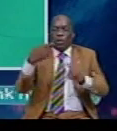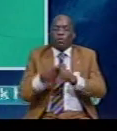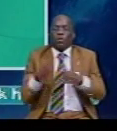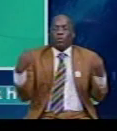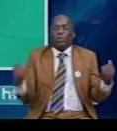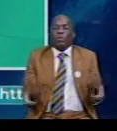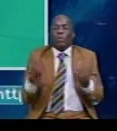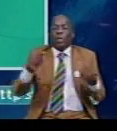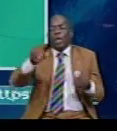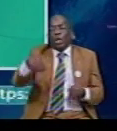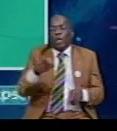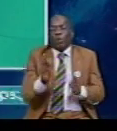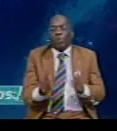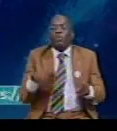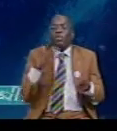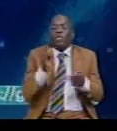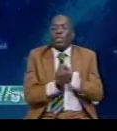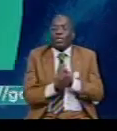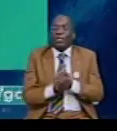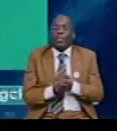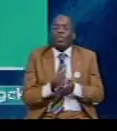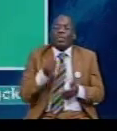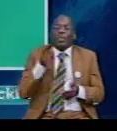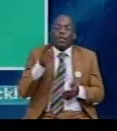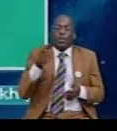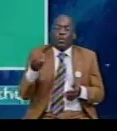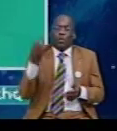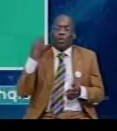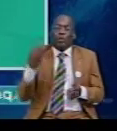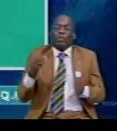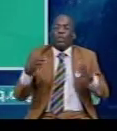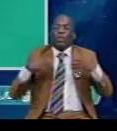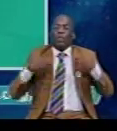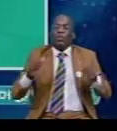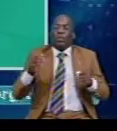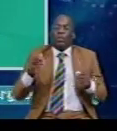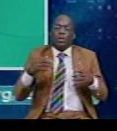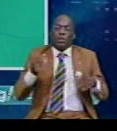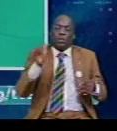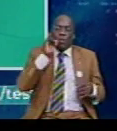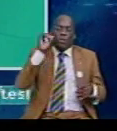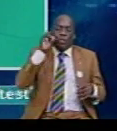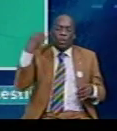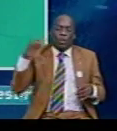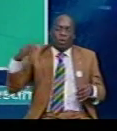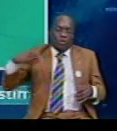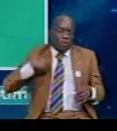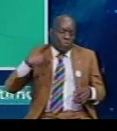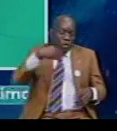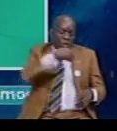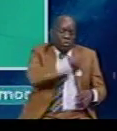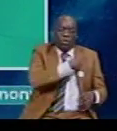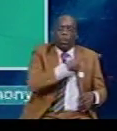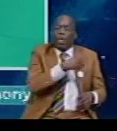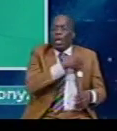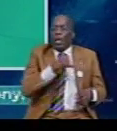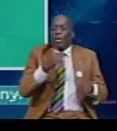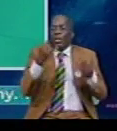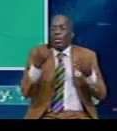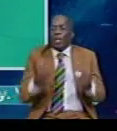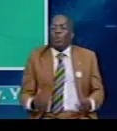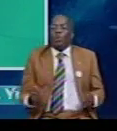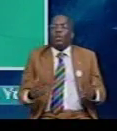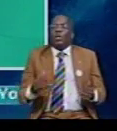says, yesterday I was healed of breast pain, and tonight I was also healed from knee pain. Praise the